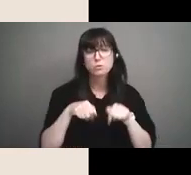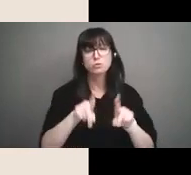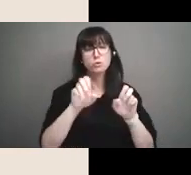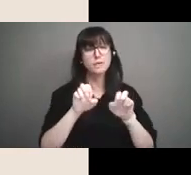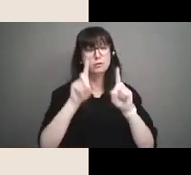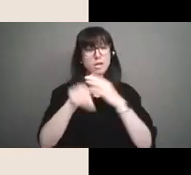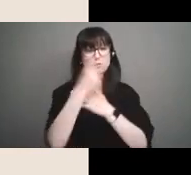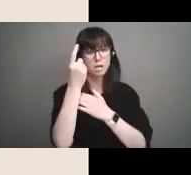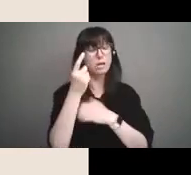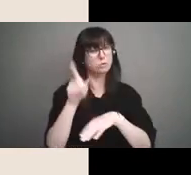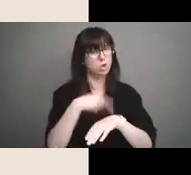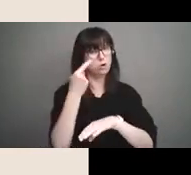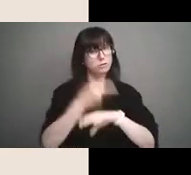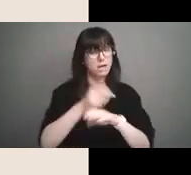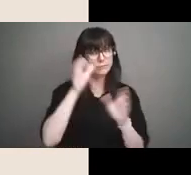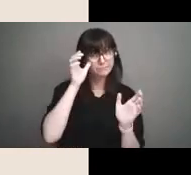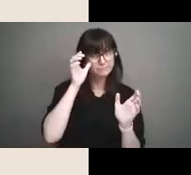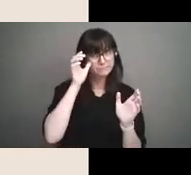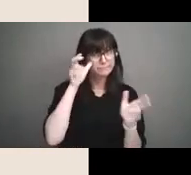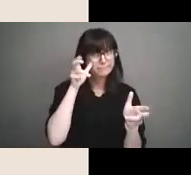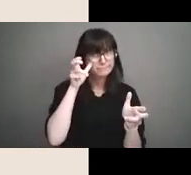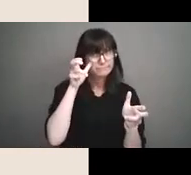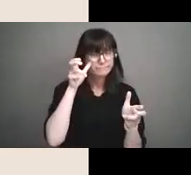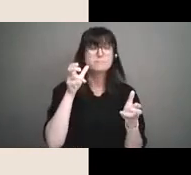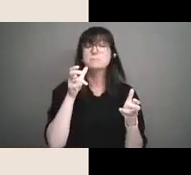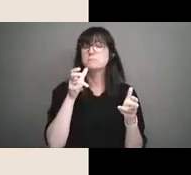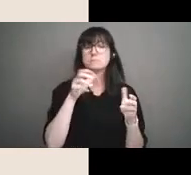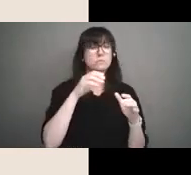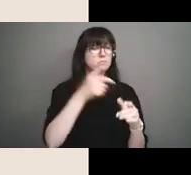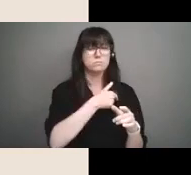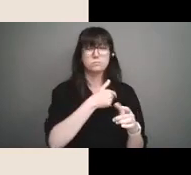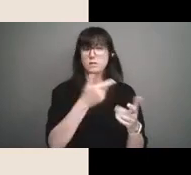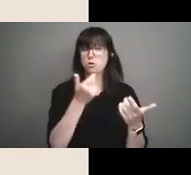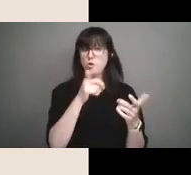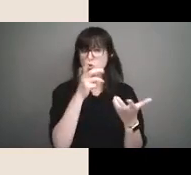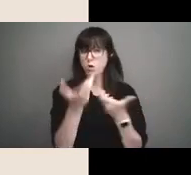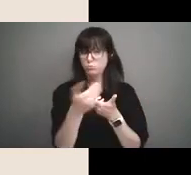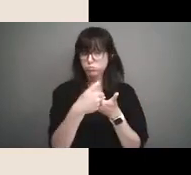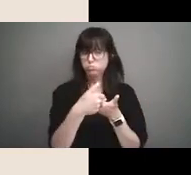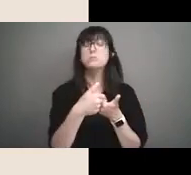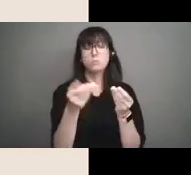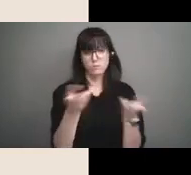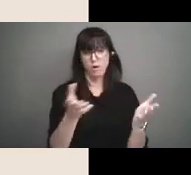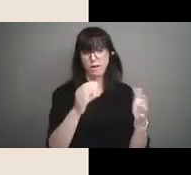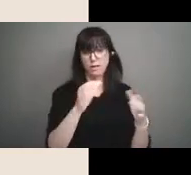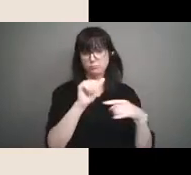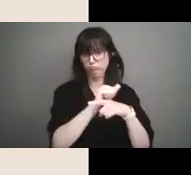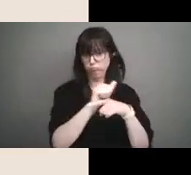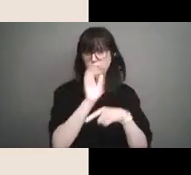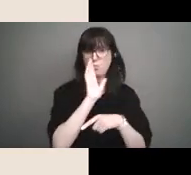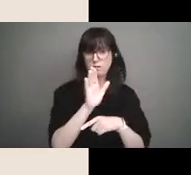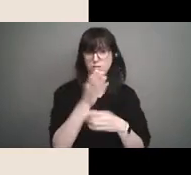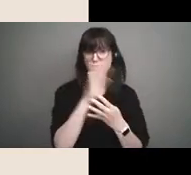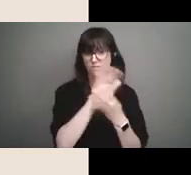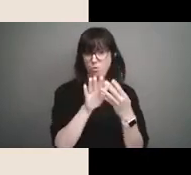long day, we would give this education to anyone who wanted to attend. And we would, as we went across all 4 regions,